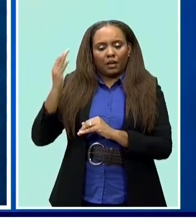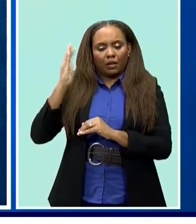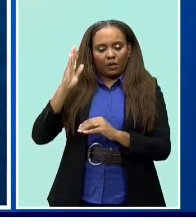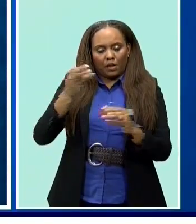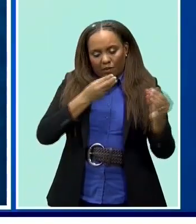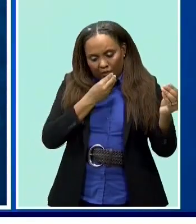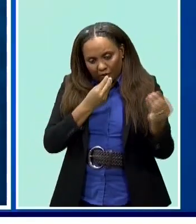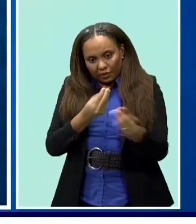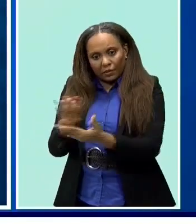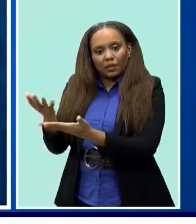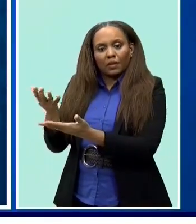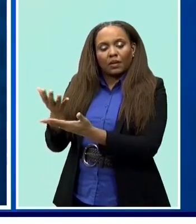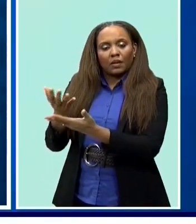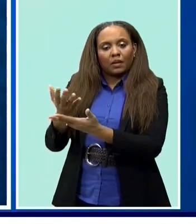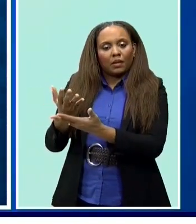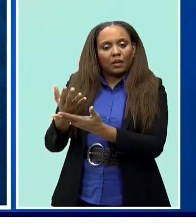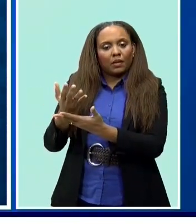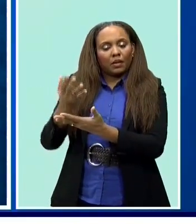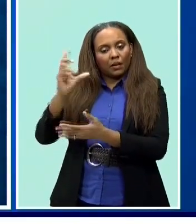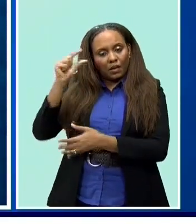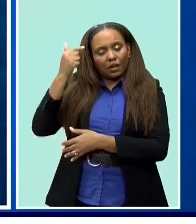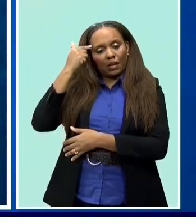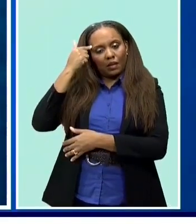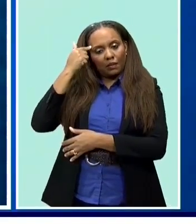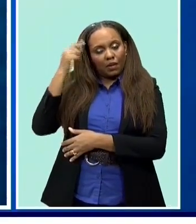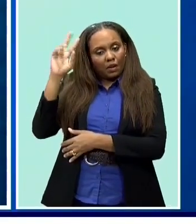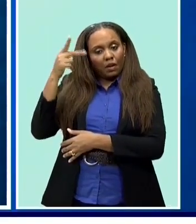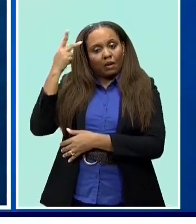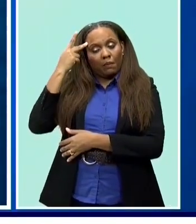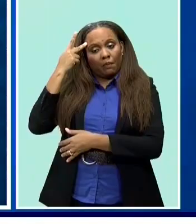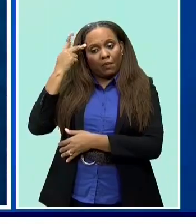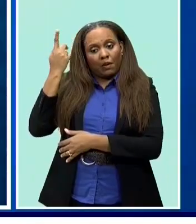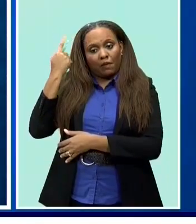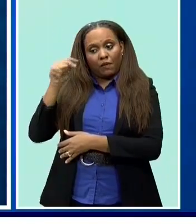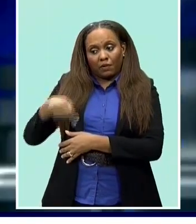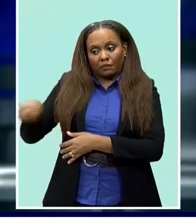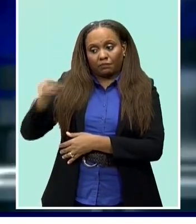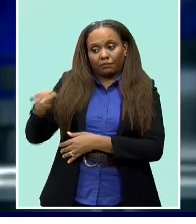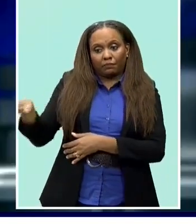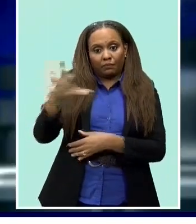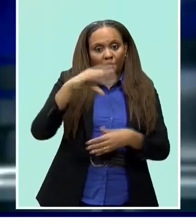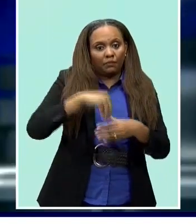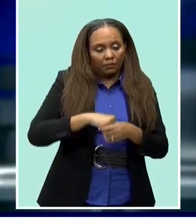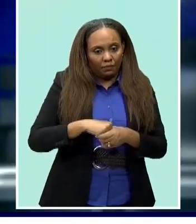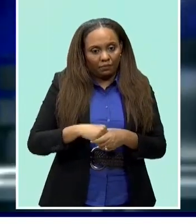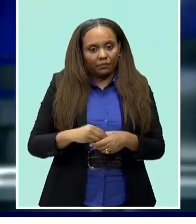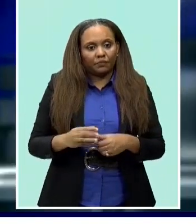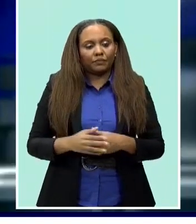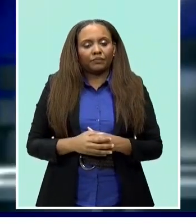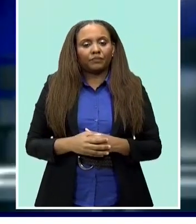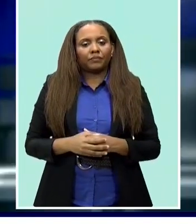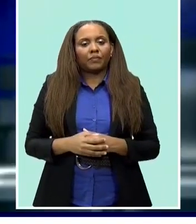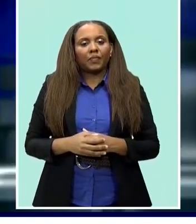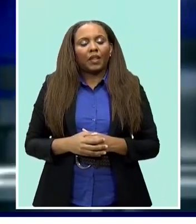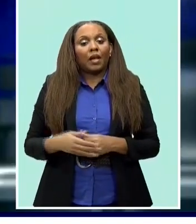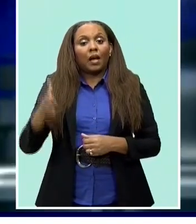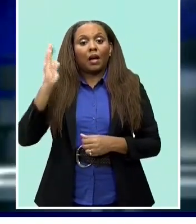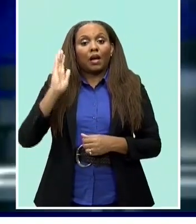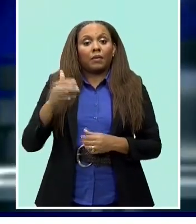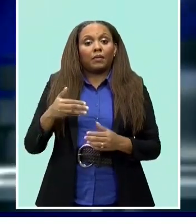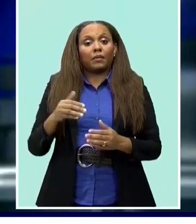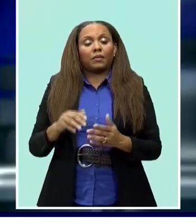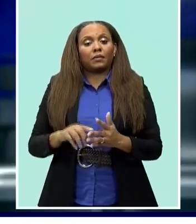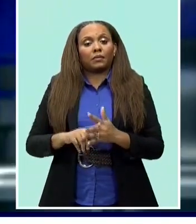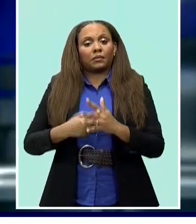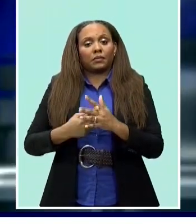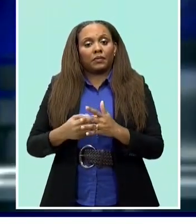the House of Assembly and Senate for their engagement. And in terms of how this process will get underway, over the next